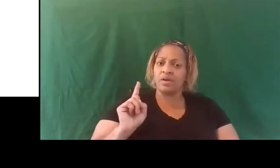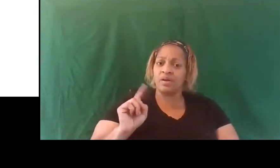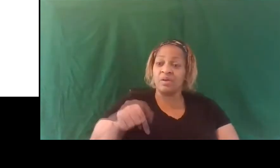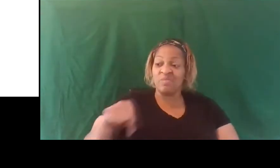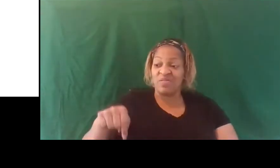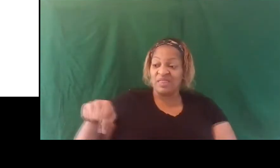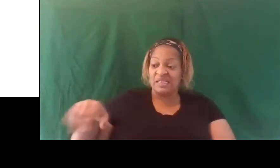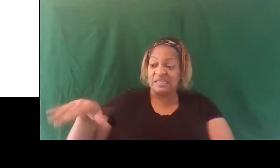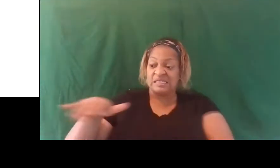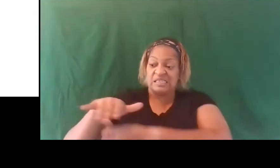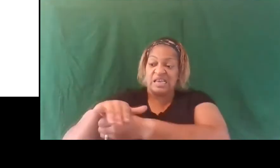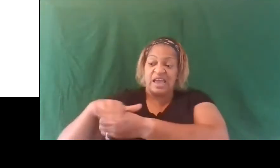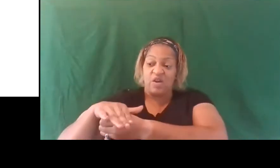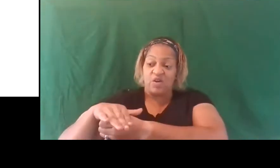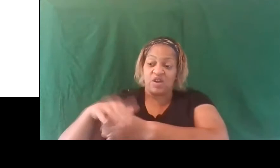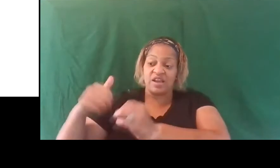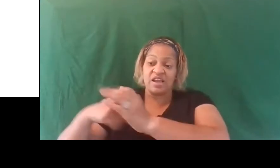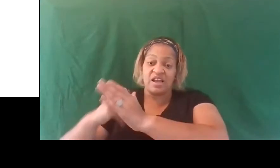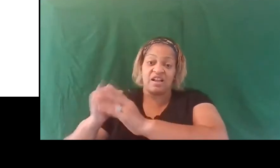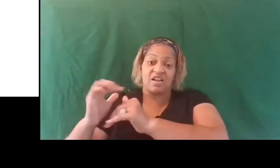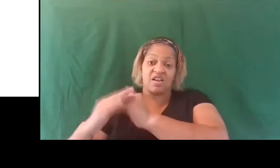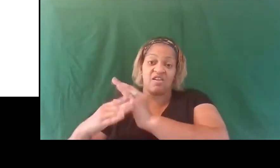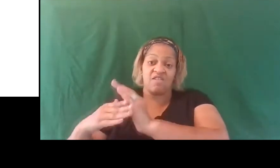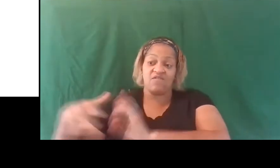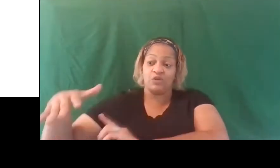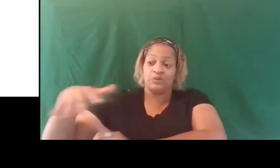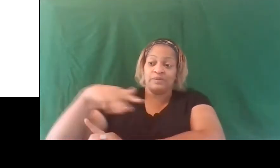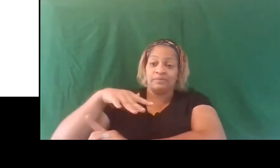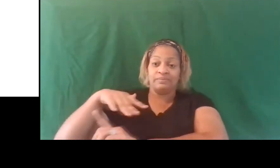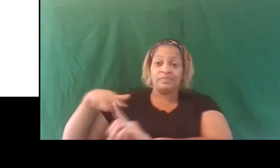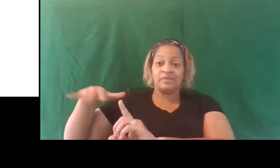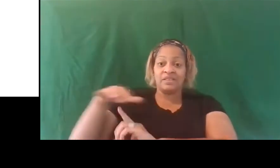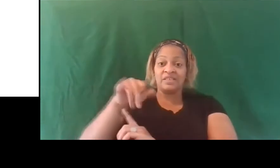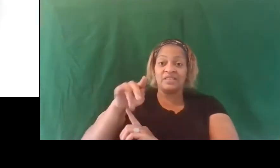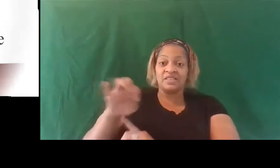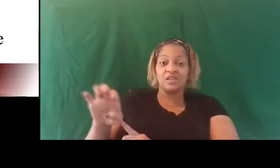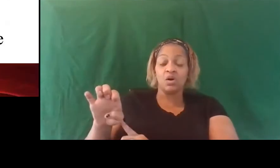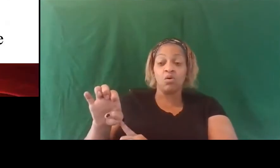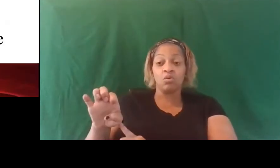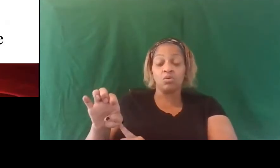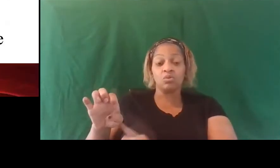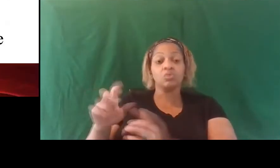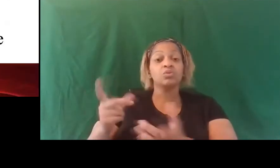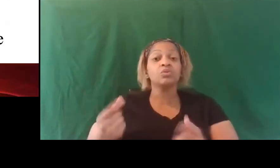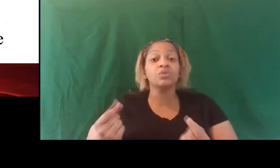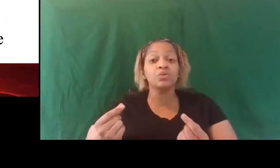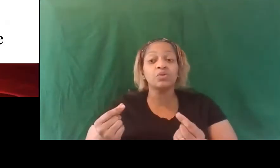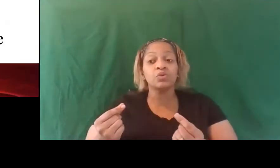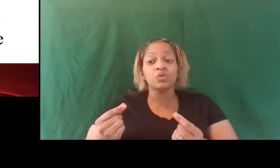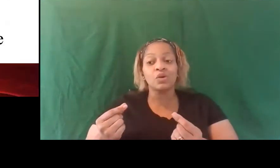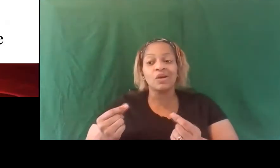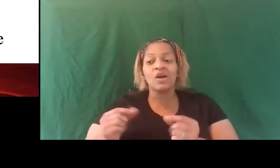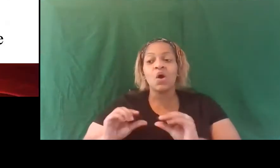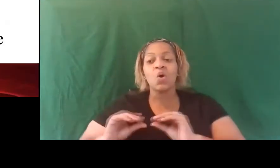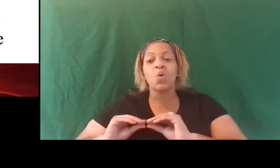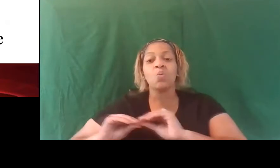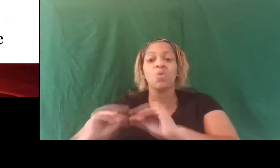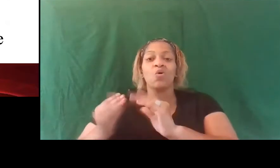predominantly, then the invitation is to push beyond that. Because if we don't, then we stay